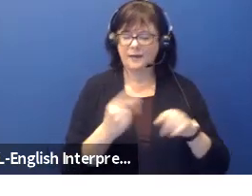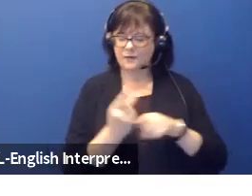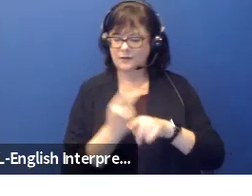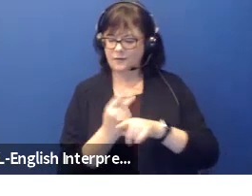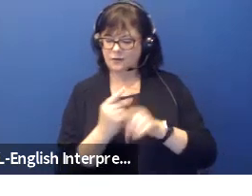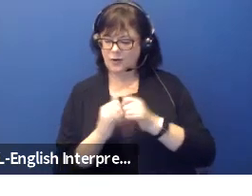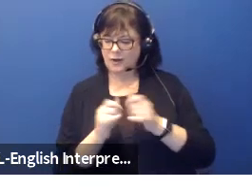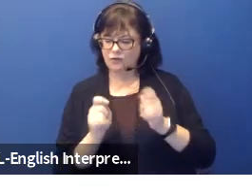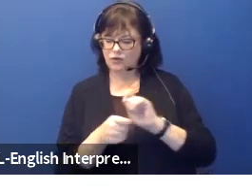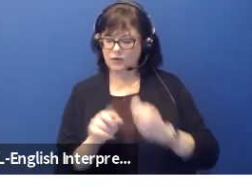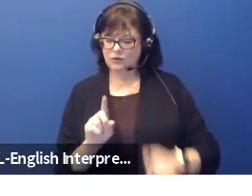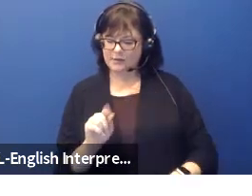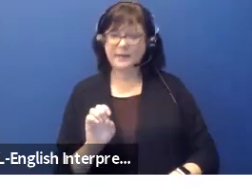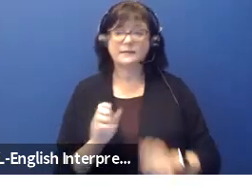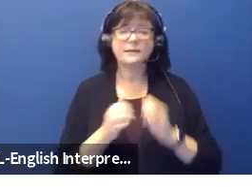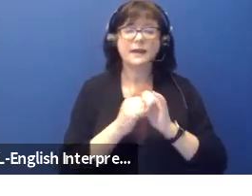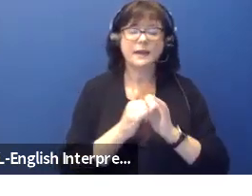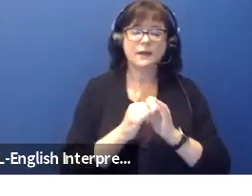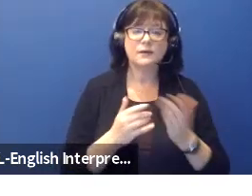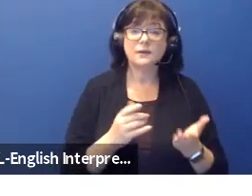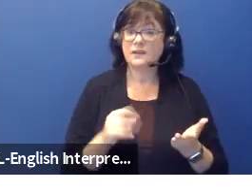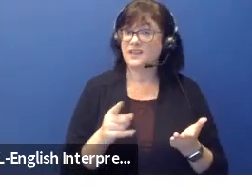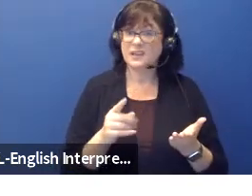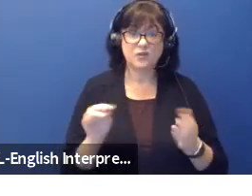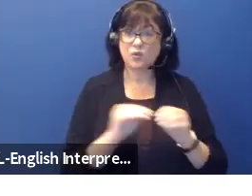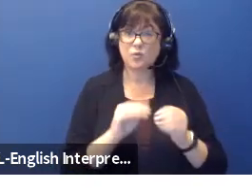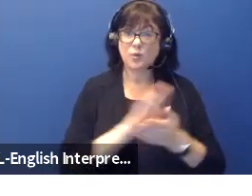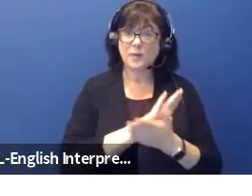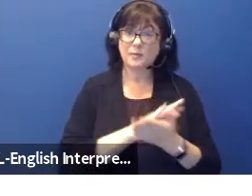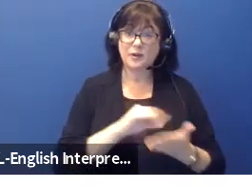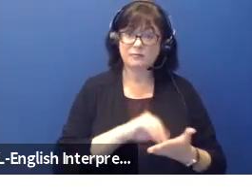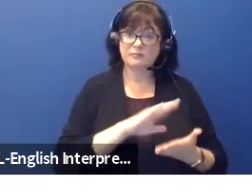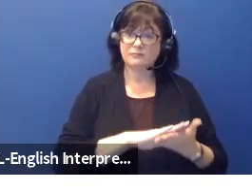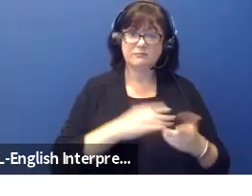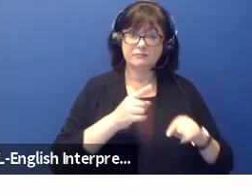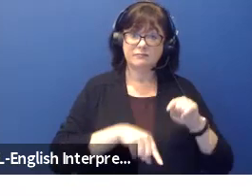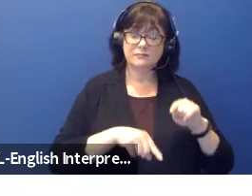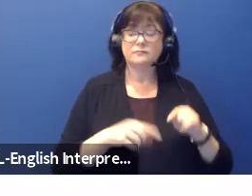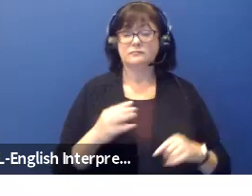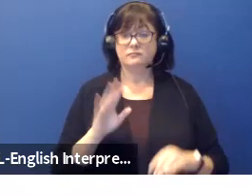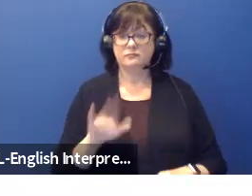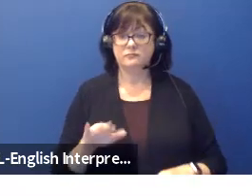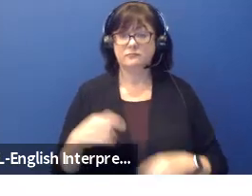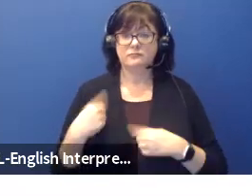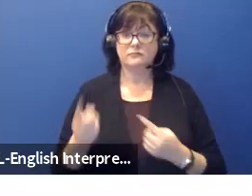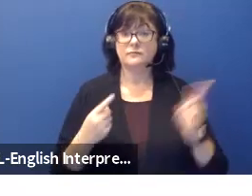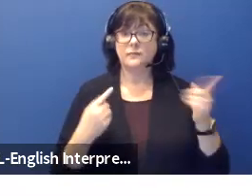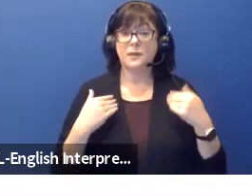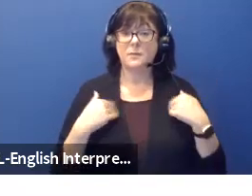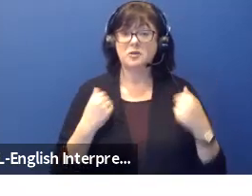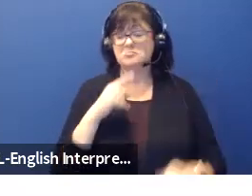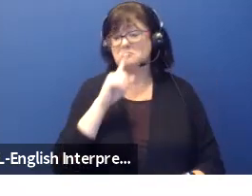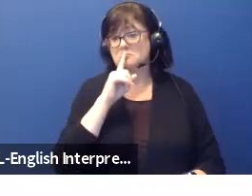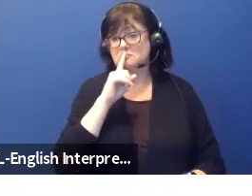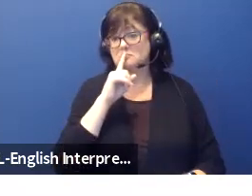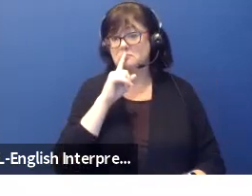If you're not using a paper copy anymore, and the ministry hasn't weighed in on anything around requirements for digital files. So